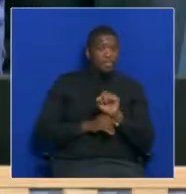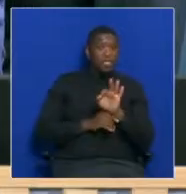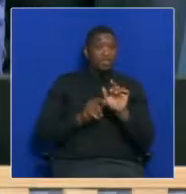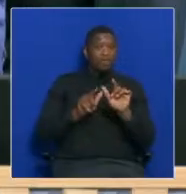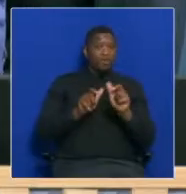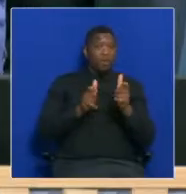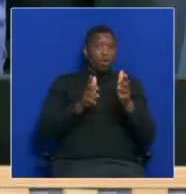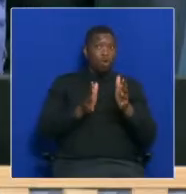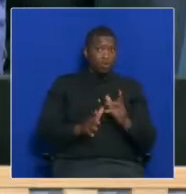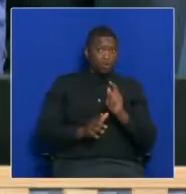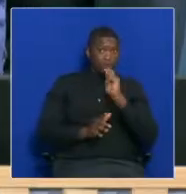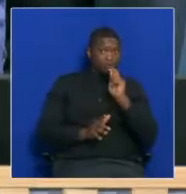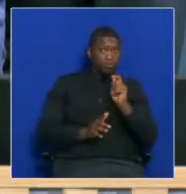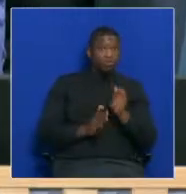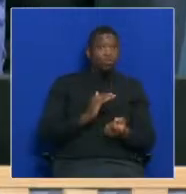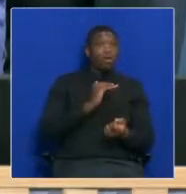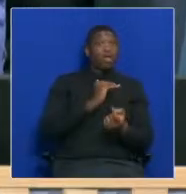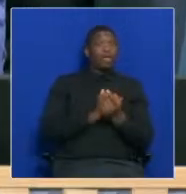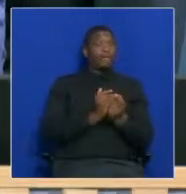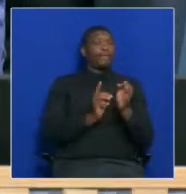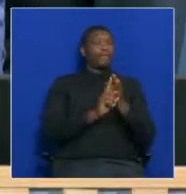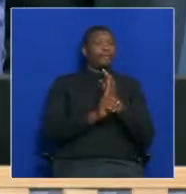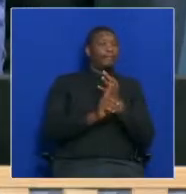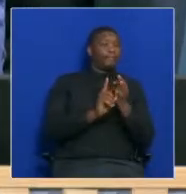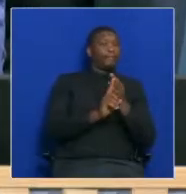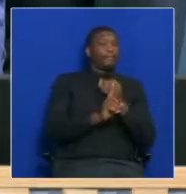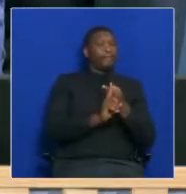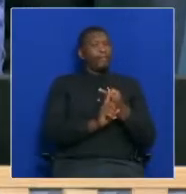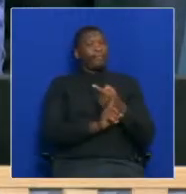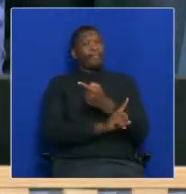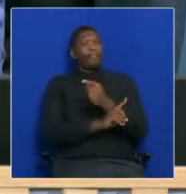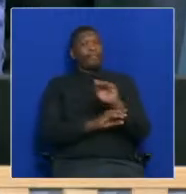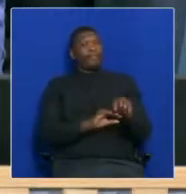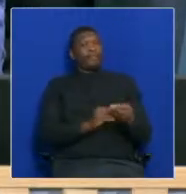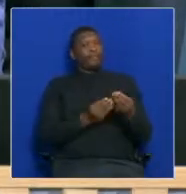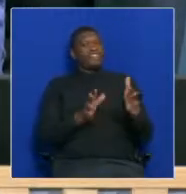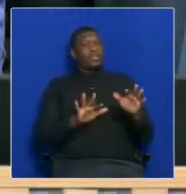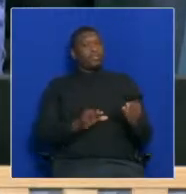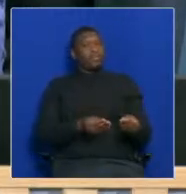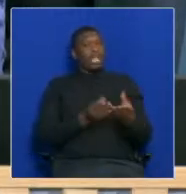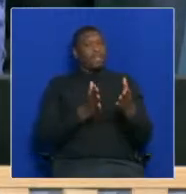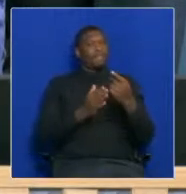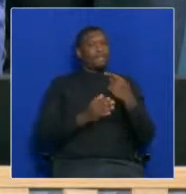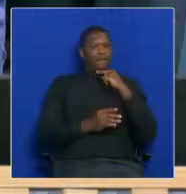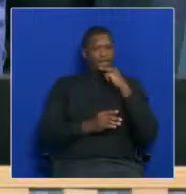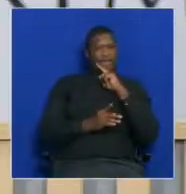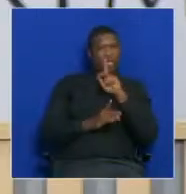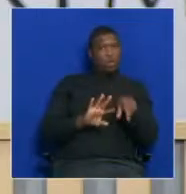misled and has been provided fraudulent documents?